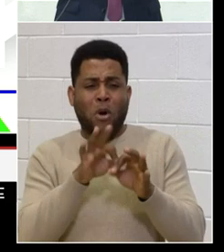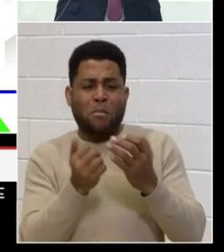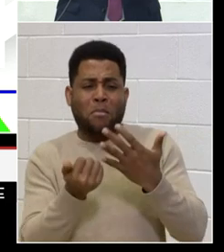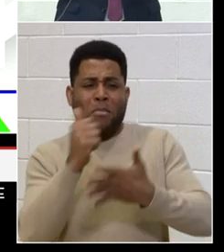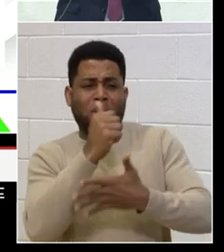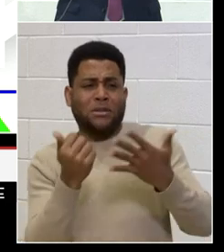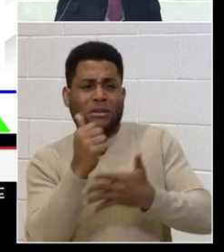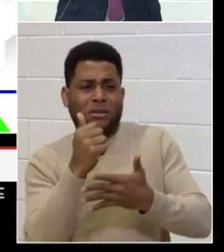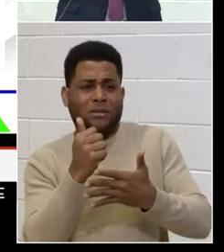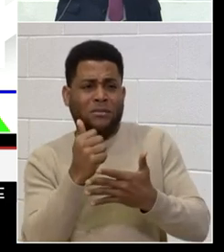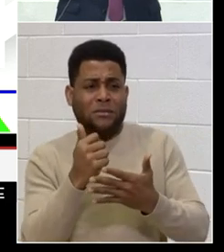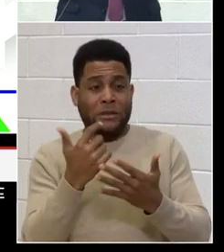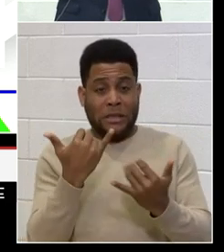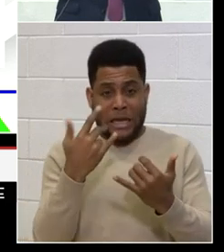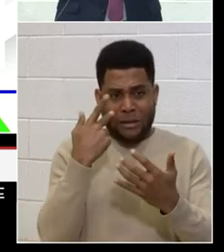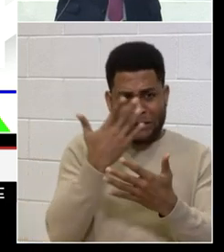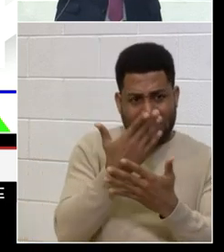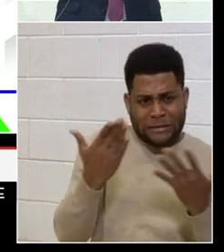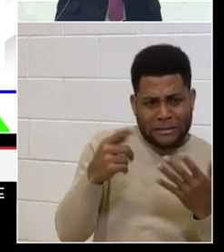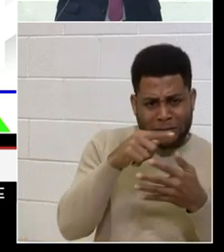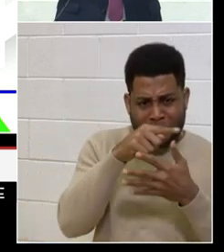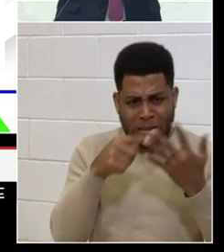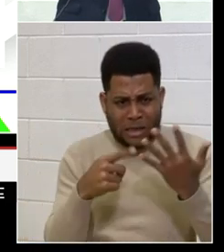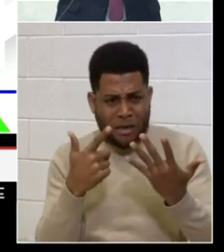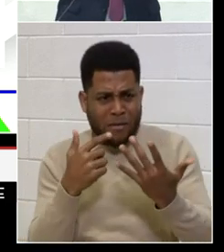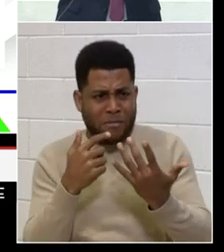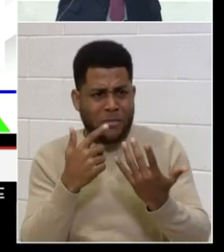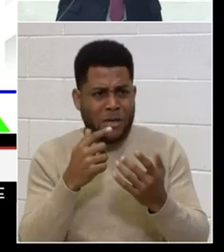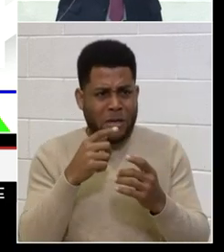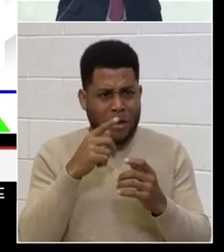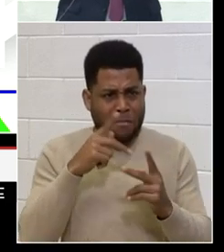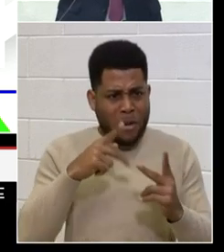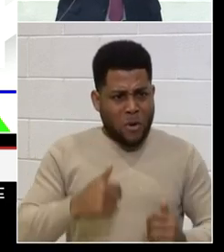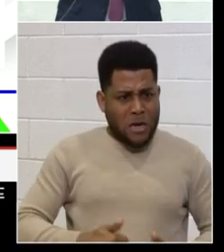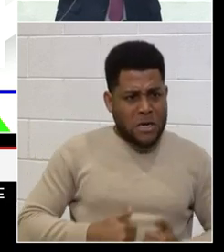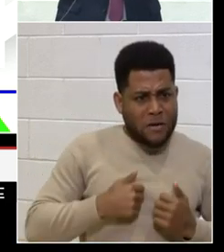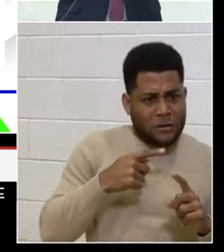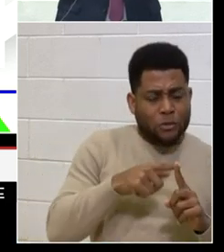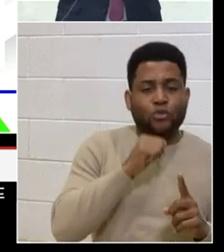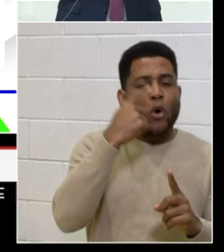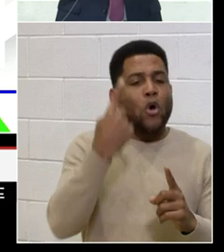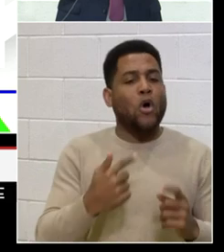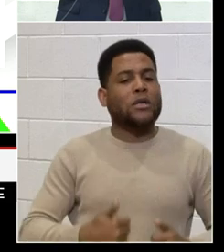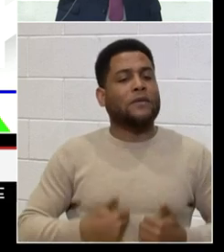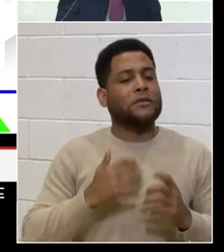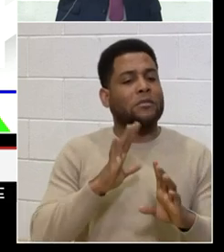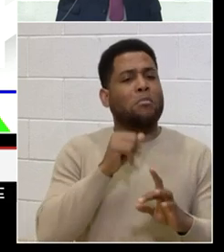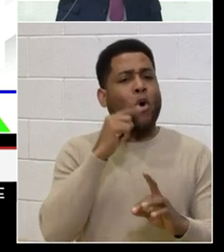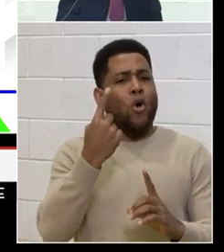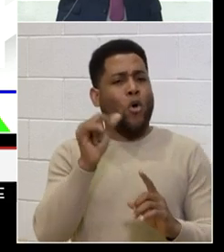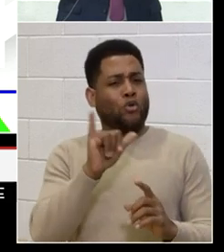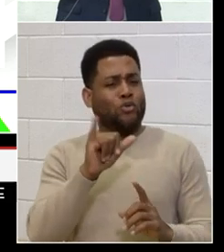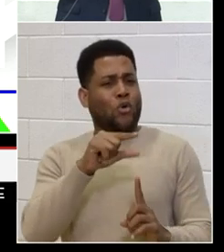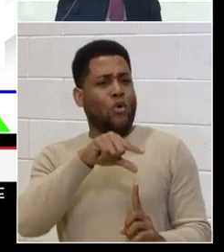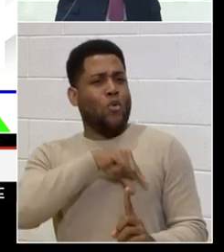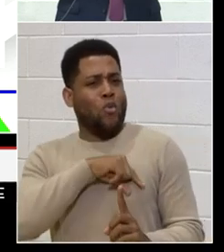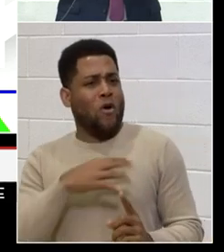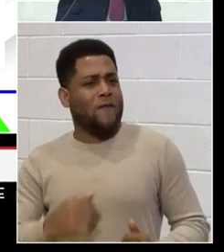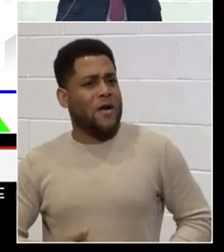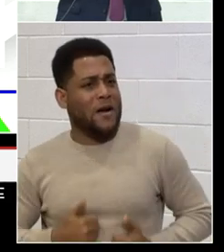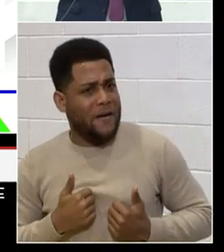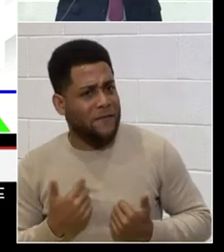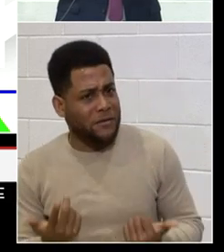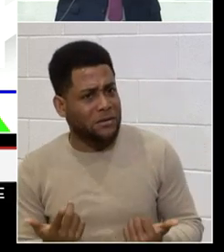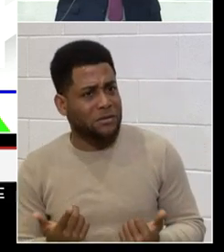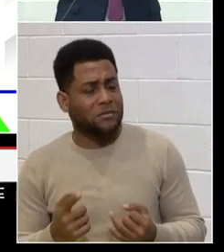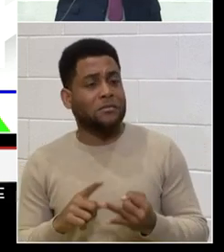just quality of life, but their life itself. The third item is making sure we look at maximizing resources for the